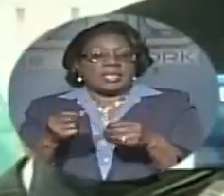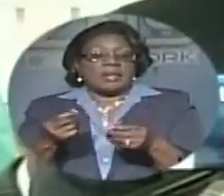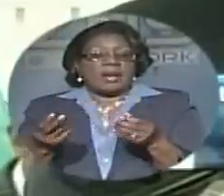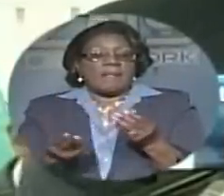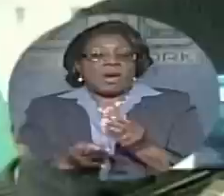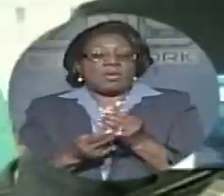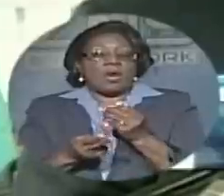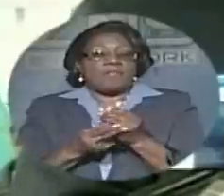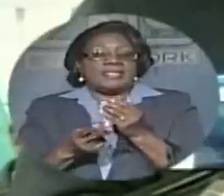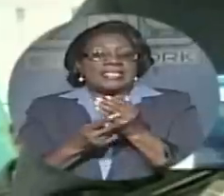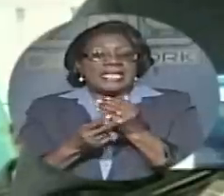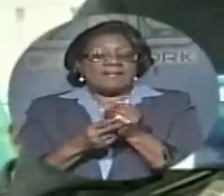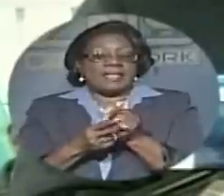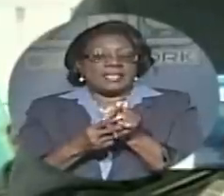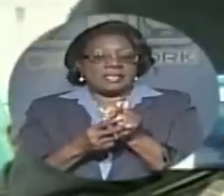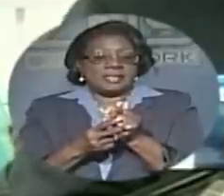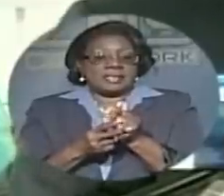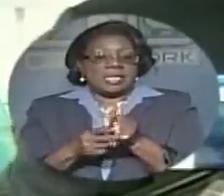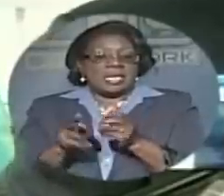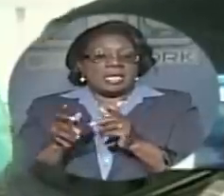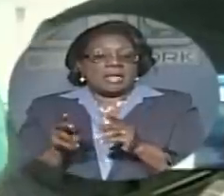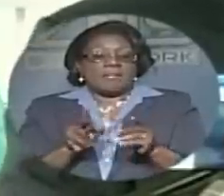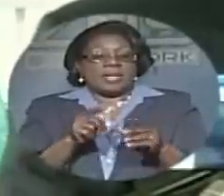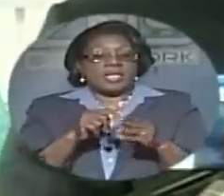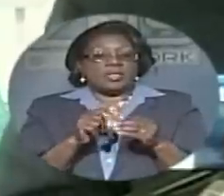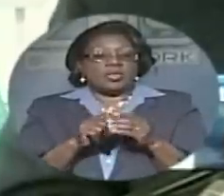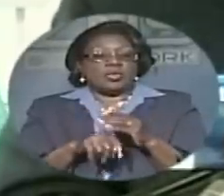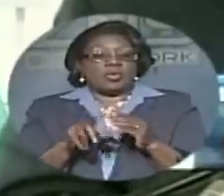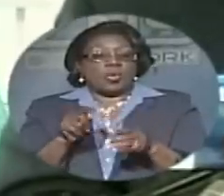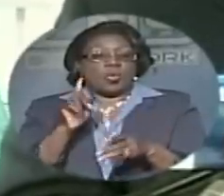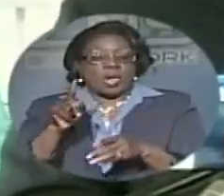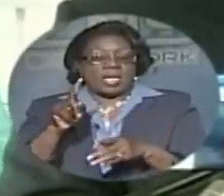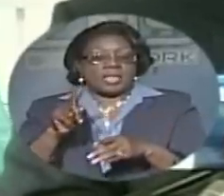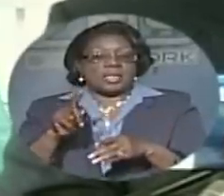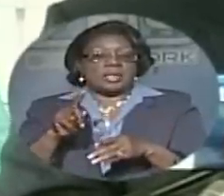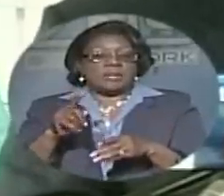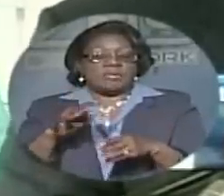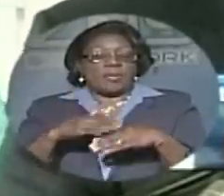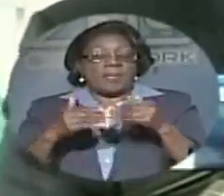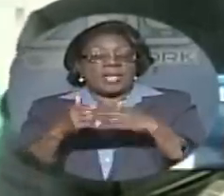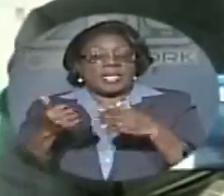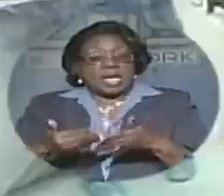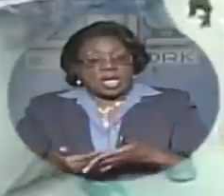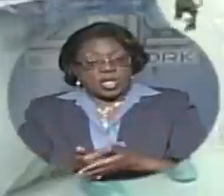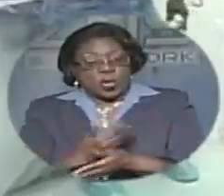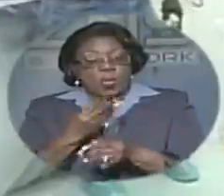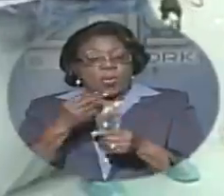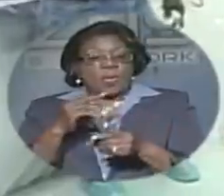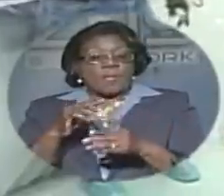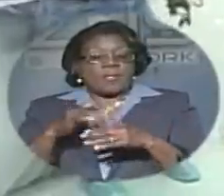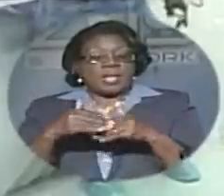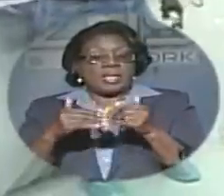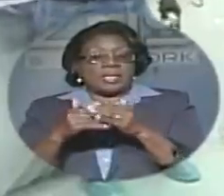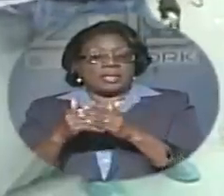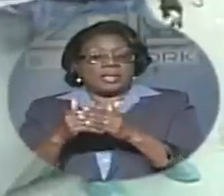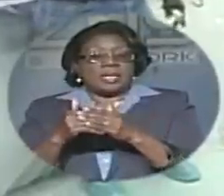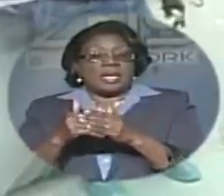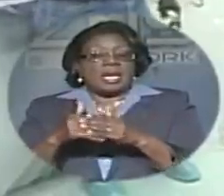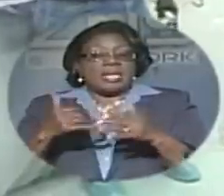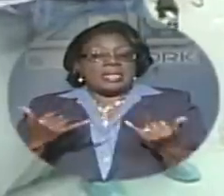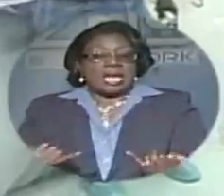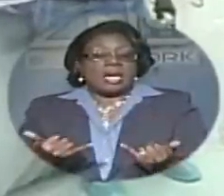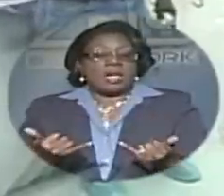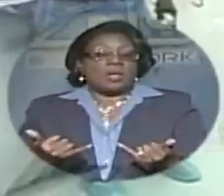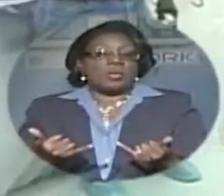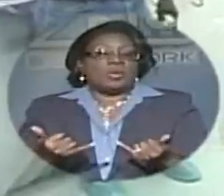in capital costs when compared to a one-time replacement building on a grain site. Now that the critical